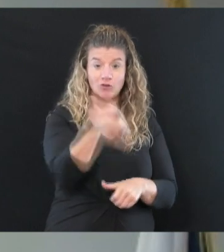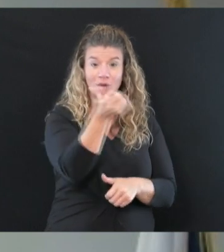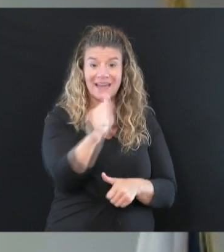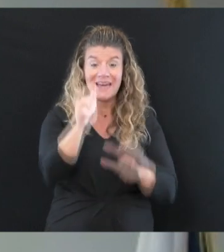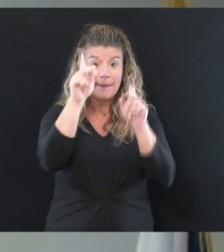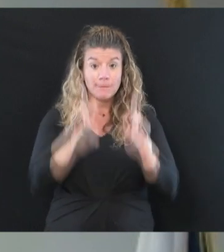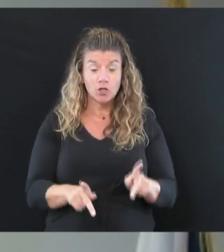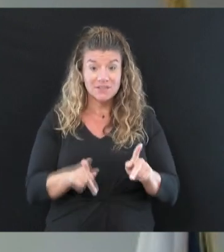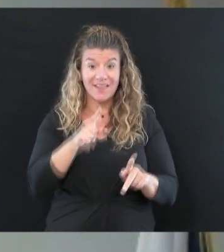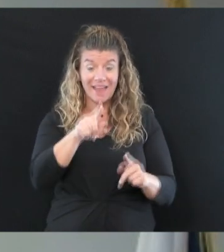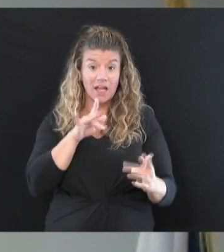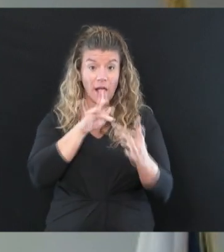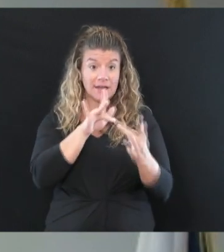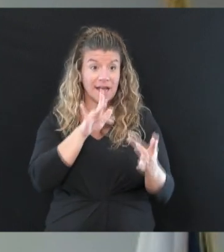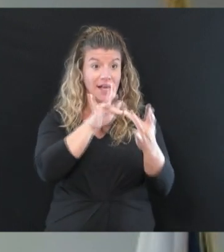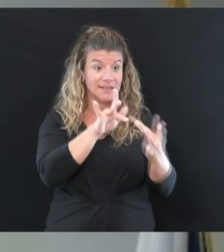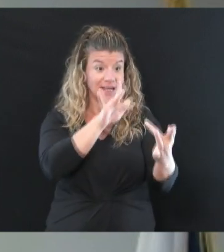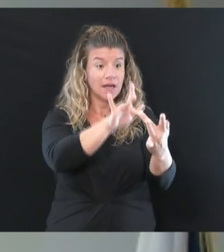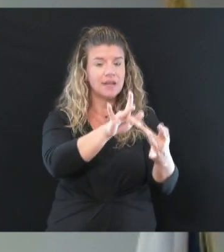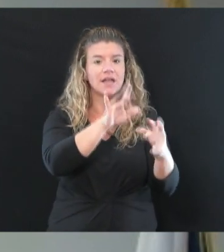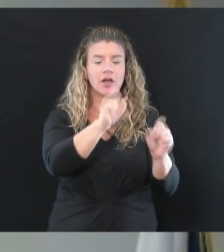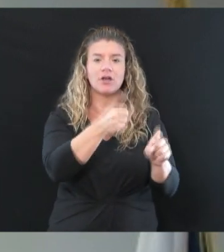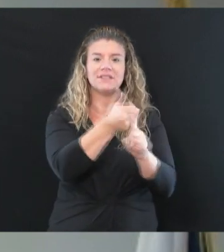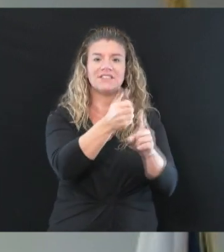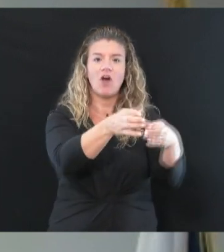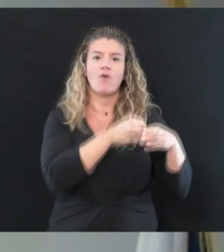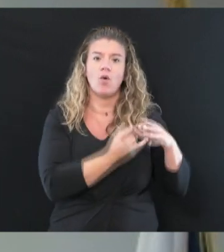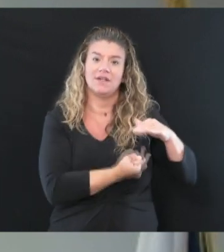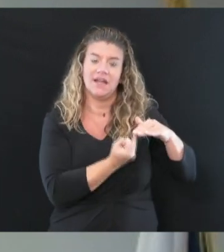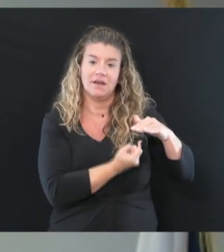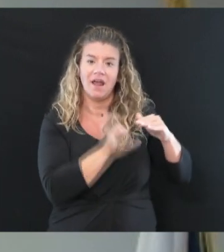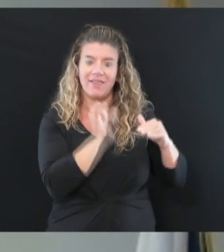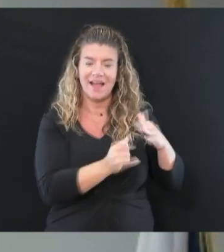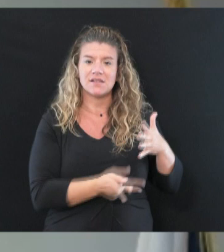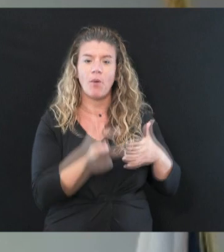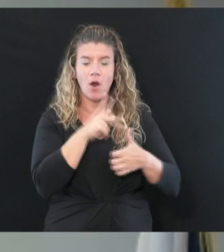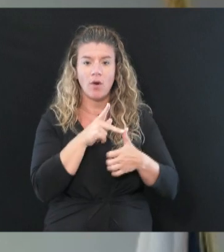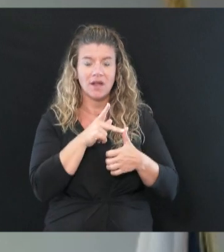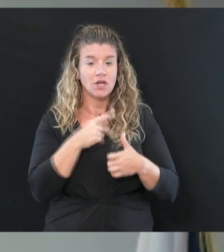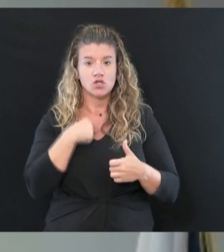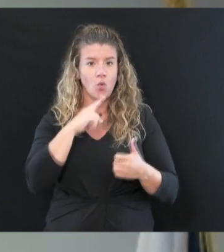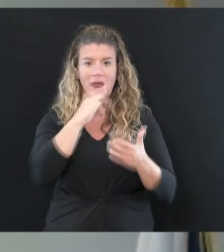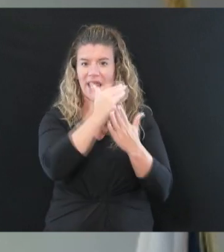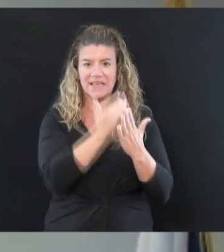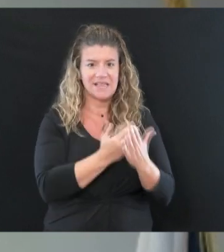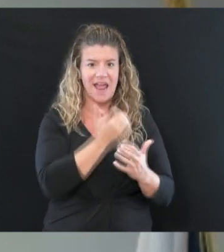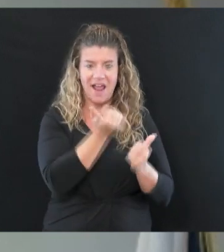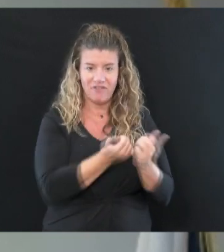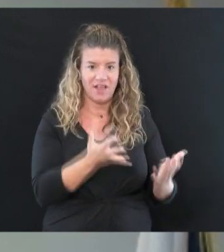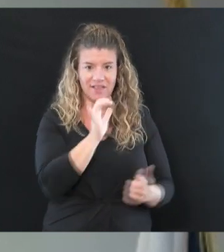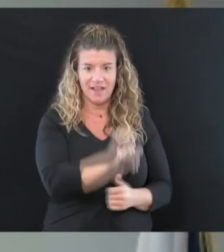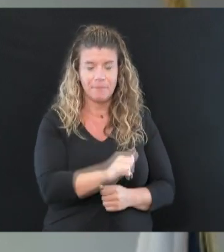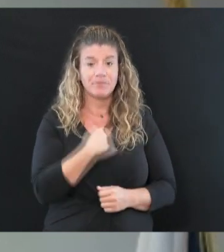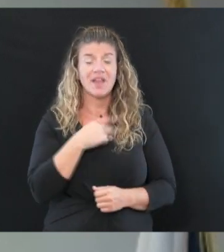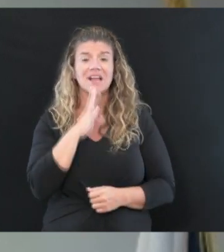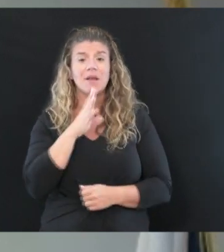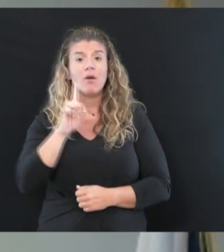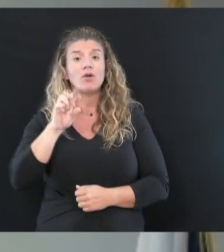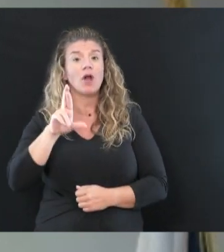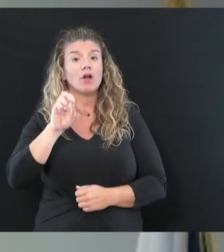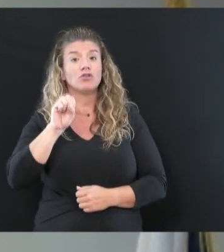be self-quarantined, that's the priority. So we do list those, and I spoke to Dr. Smith